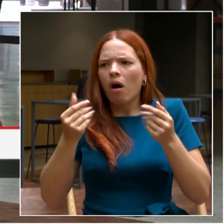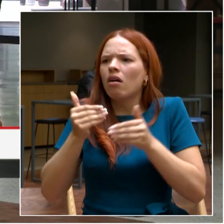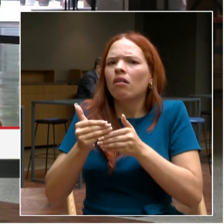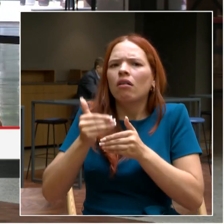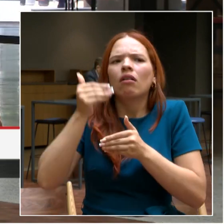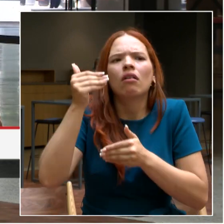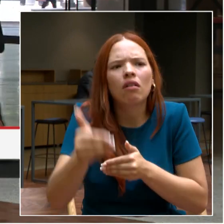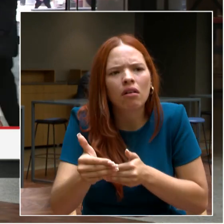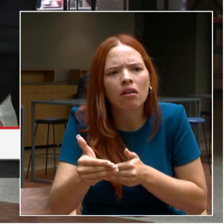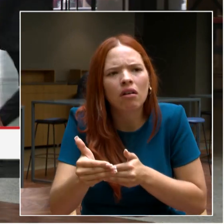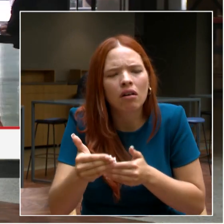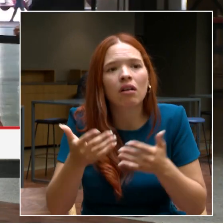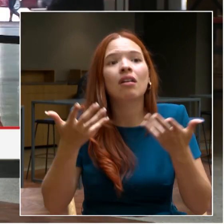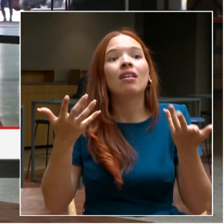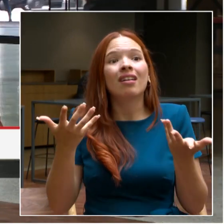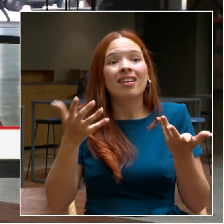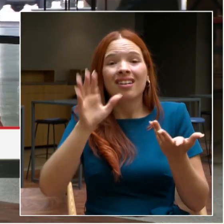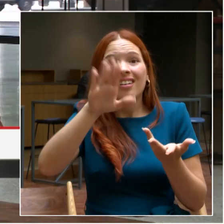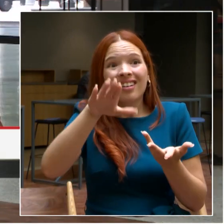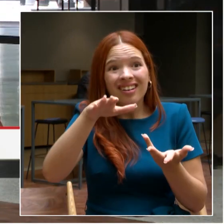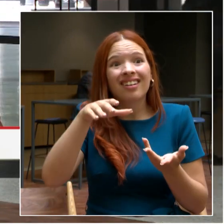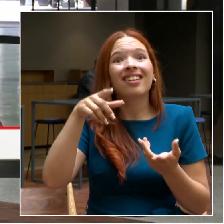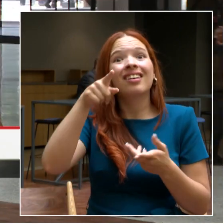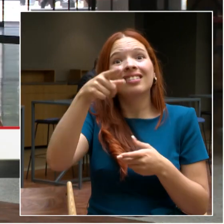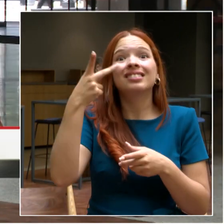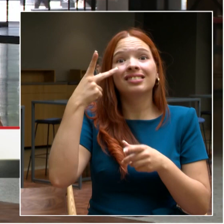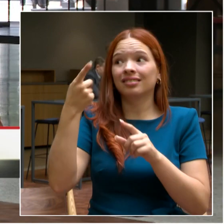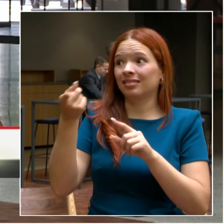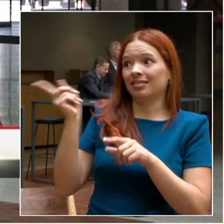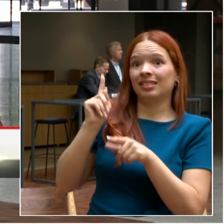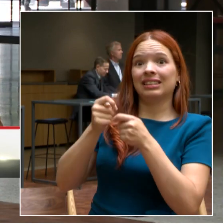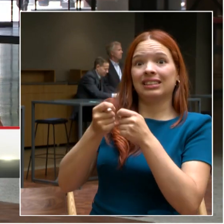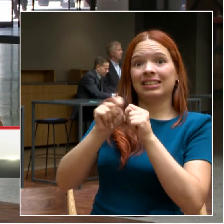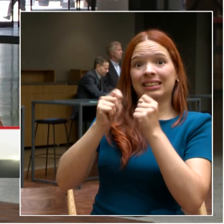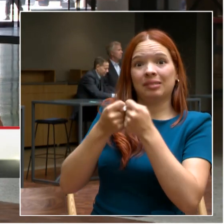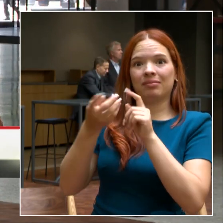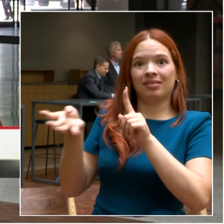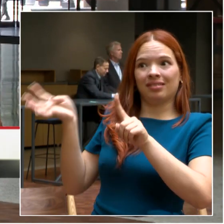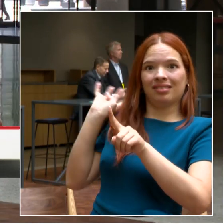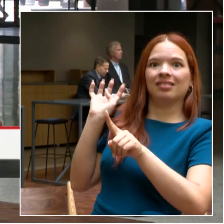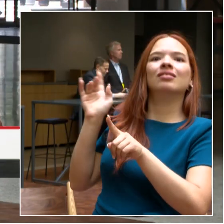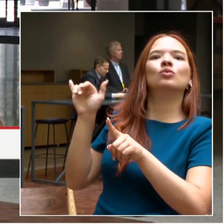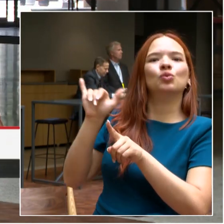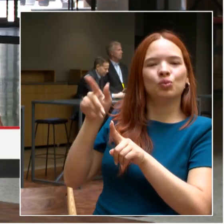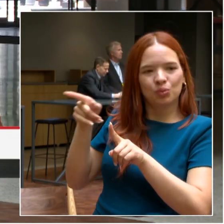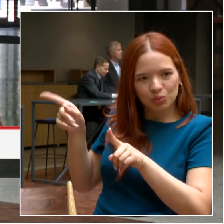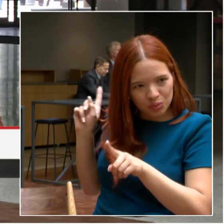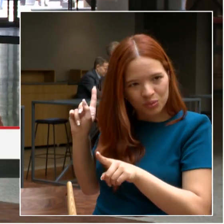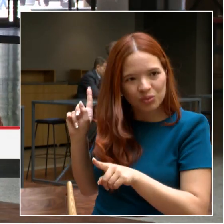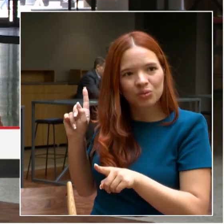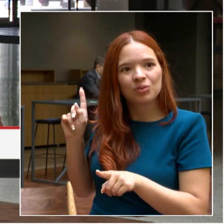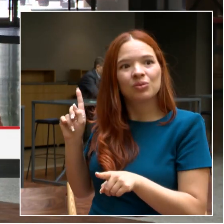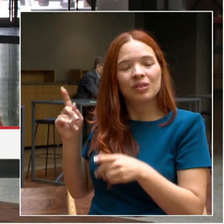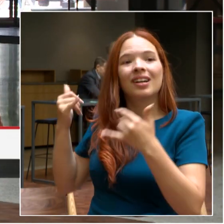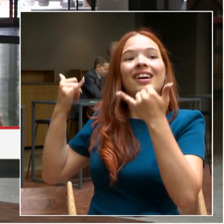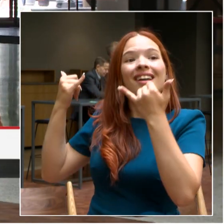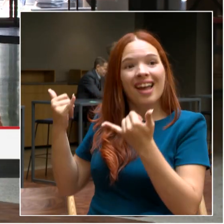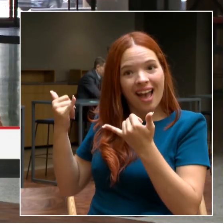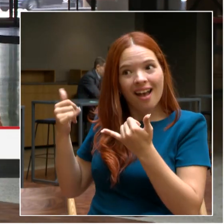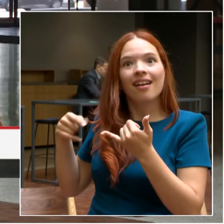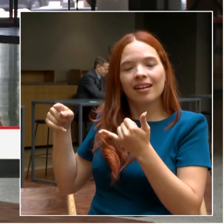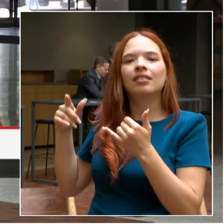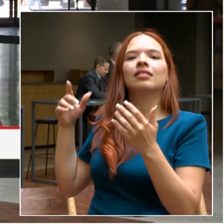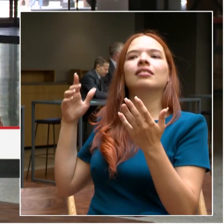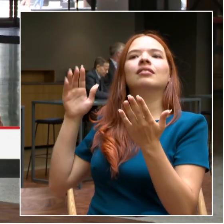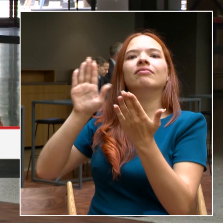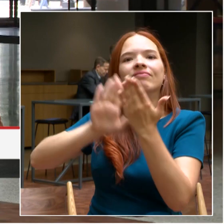work. We're starting to see more energy downtown. I'm definitely starting to see more traffic downtown. I don't know about you. But the reality is we still